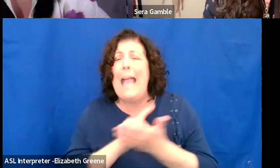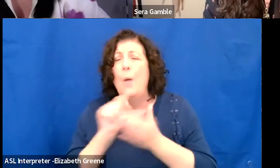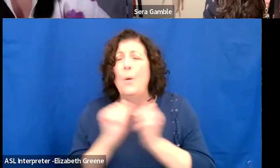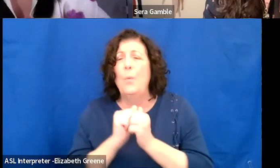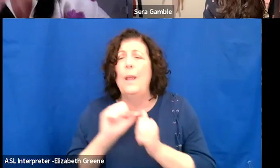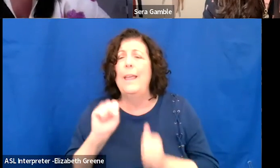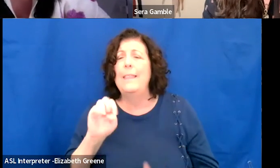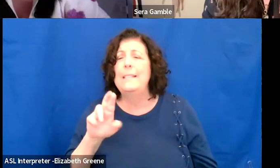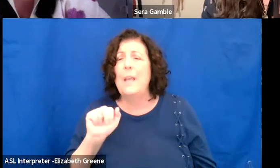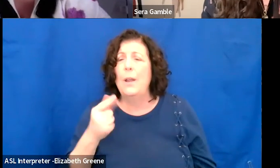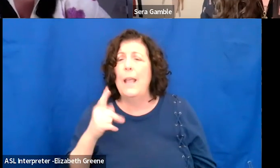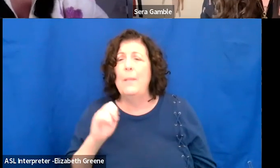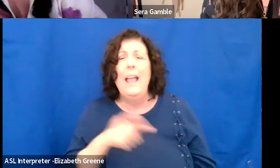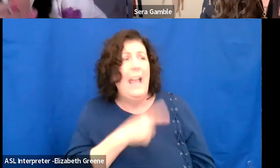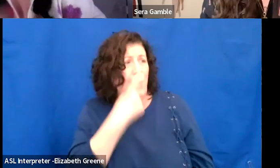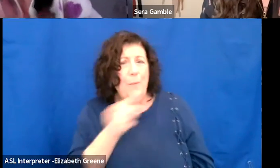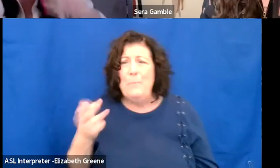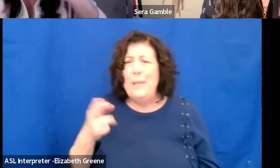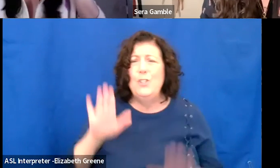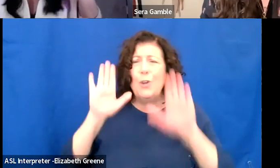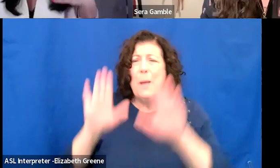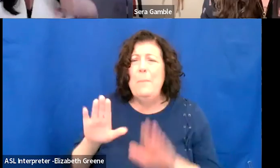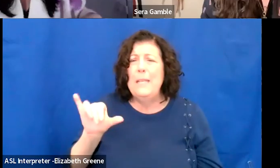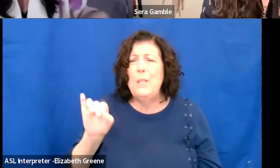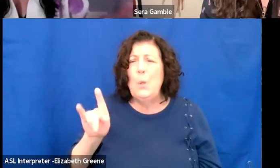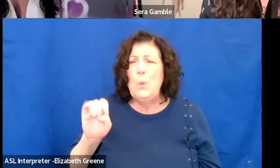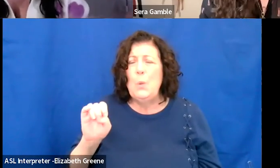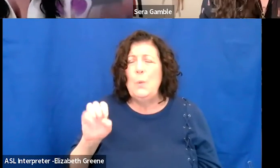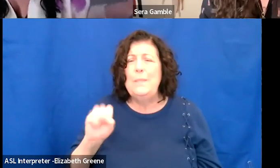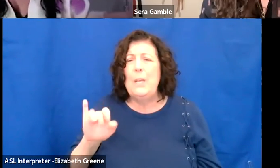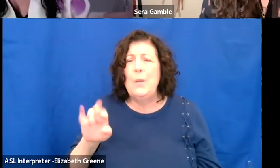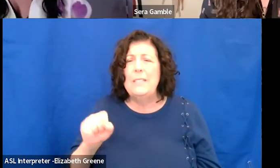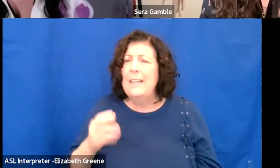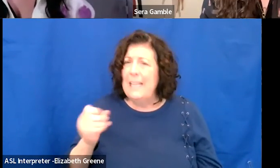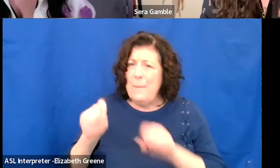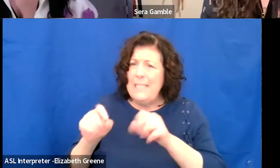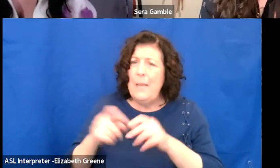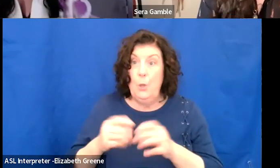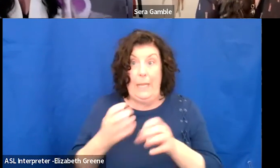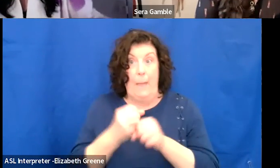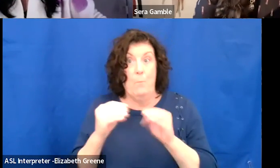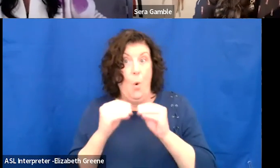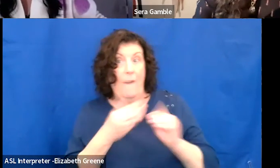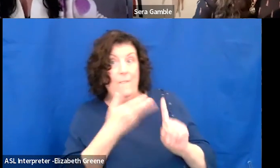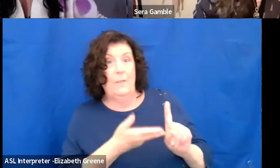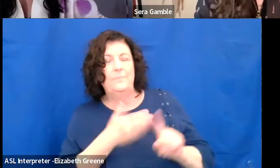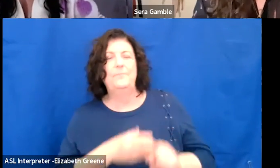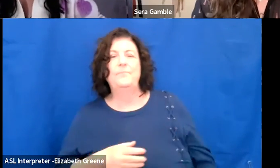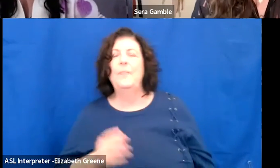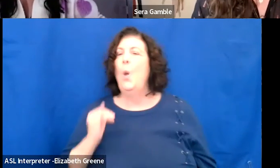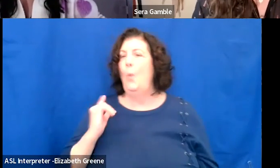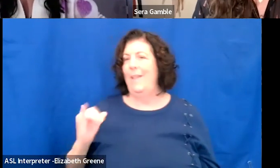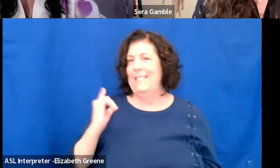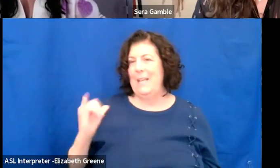pitch. Your YouTube series, tell them your things. Cause this is, you can get so much more of her. You and I have this in